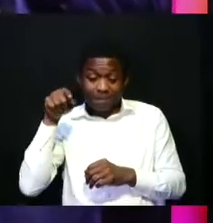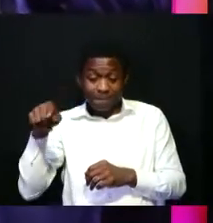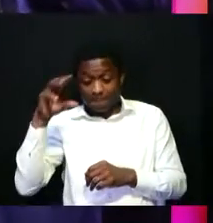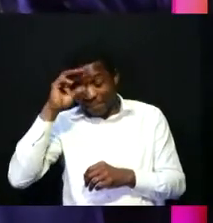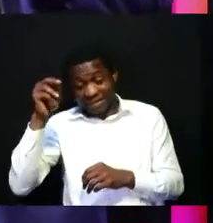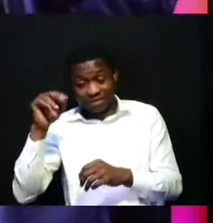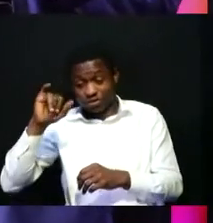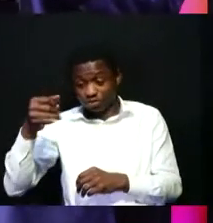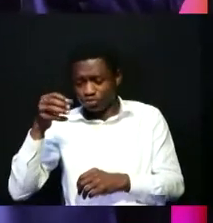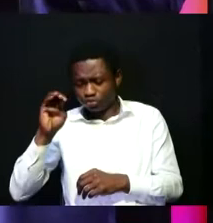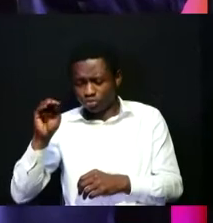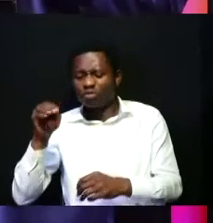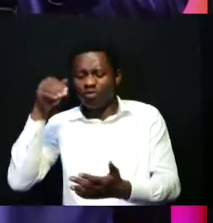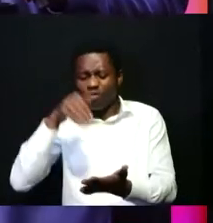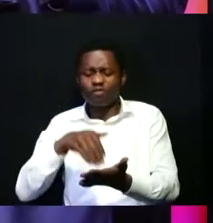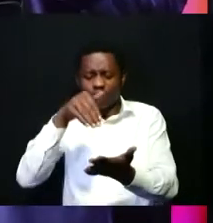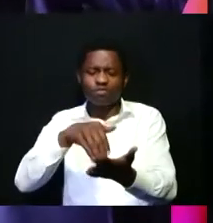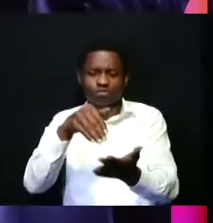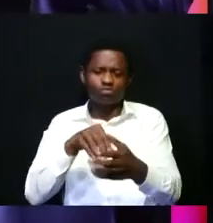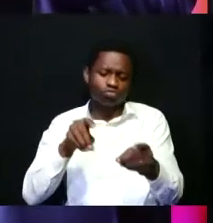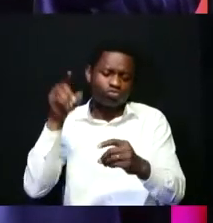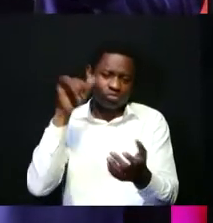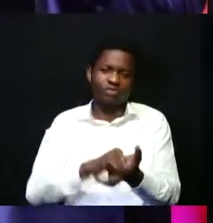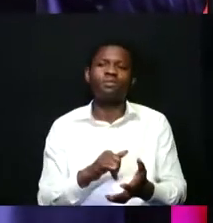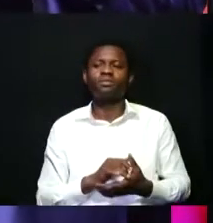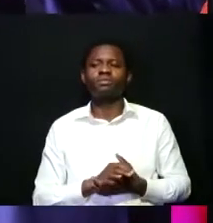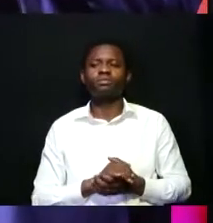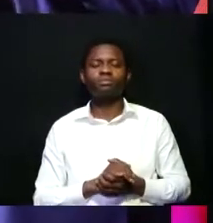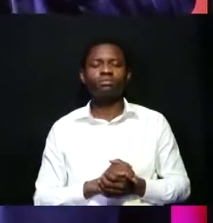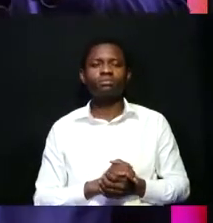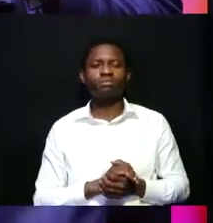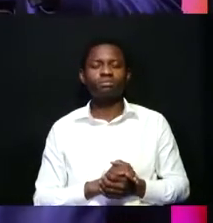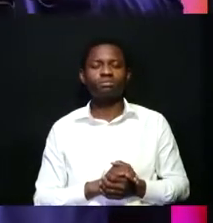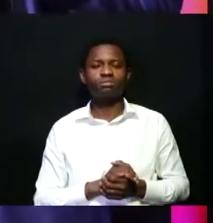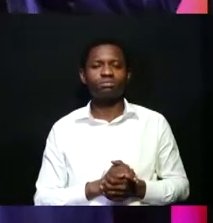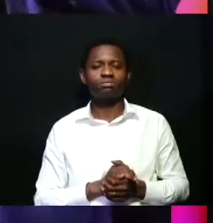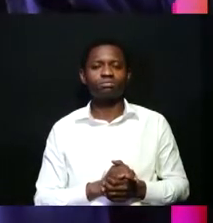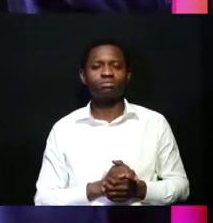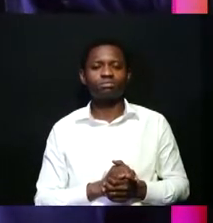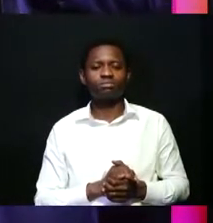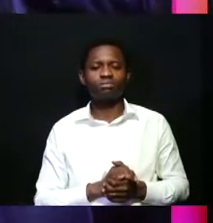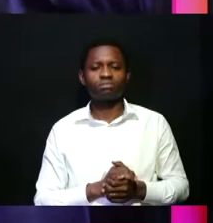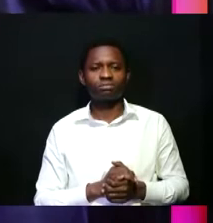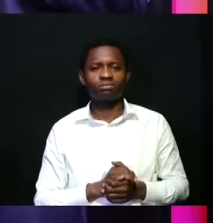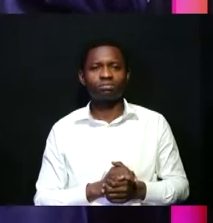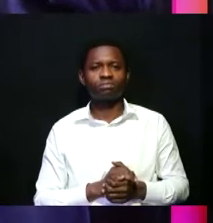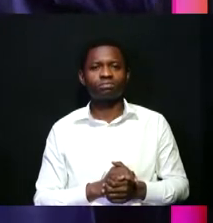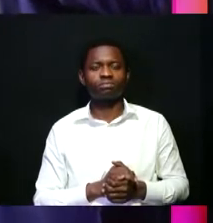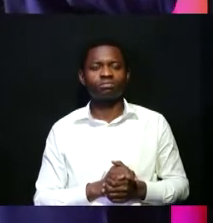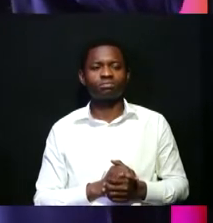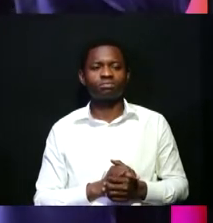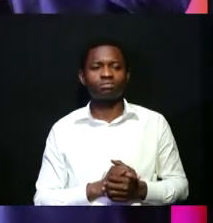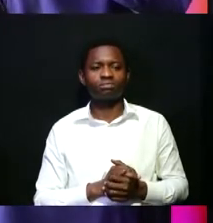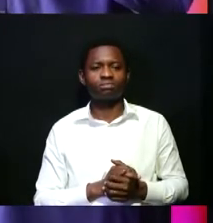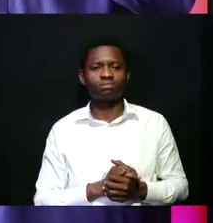e firi se hiob kan se e bia me mmano ayebone na wadum nyankopon won akumamu sa